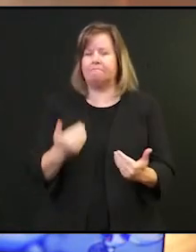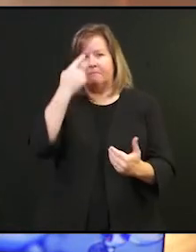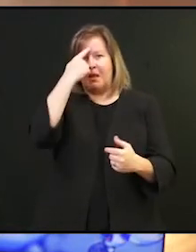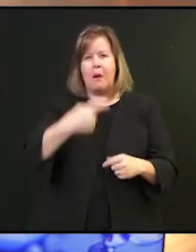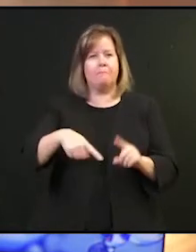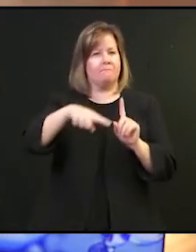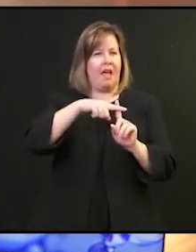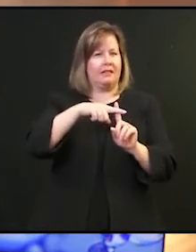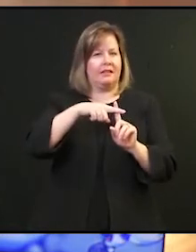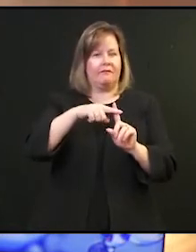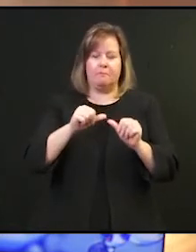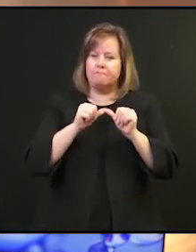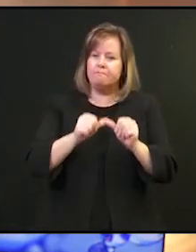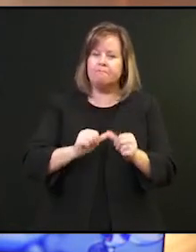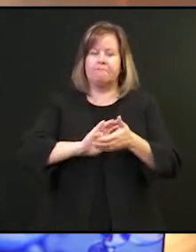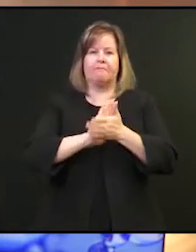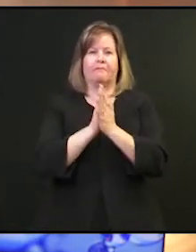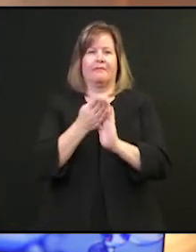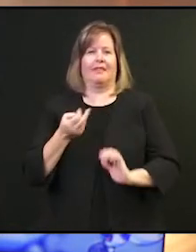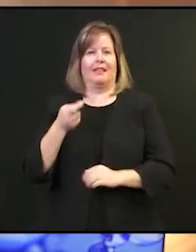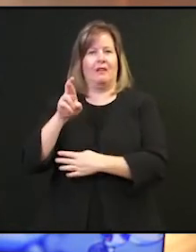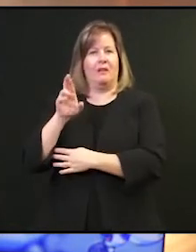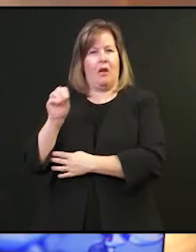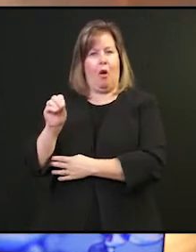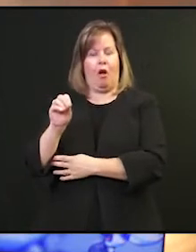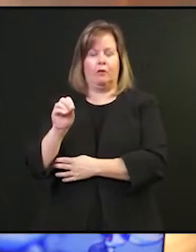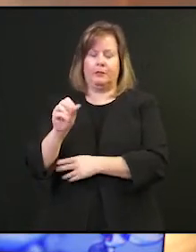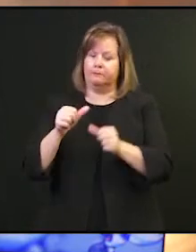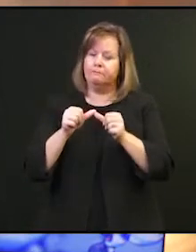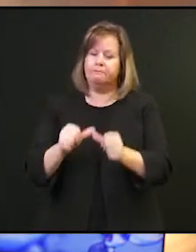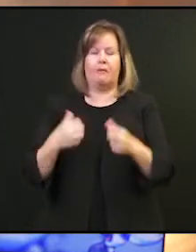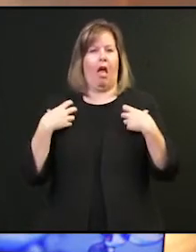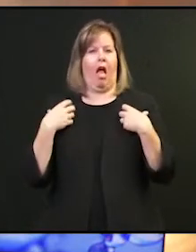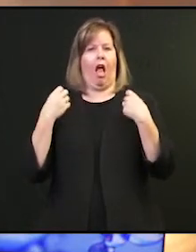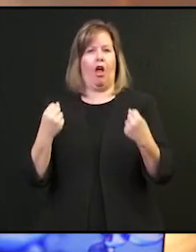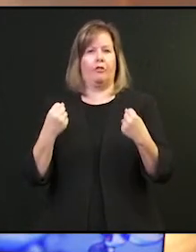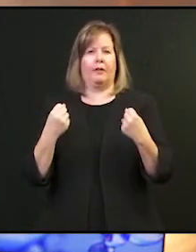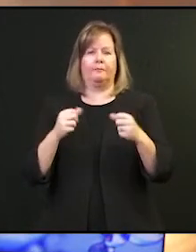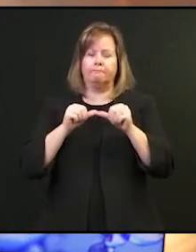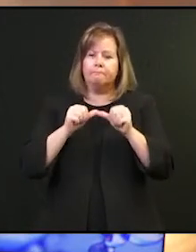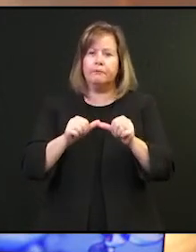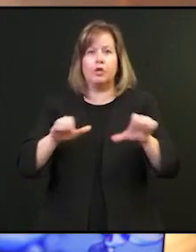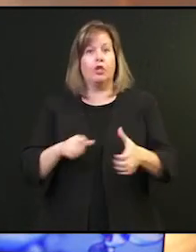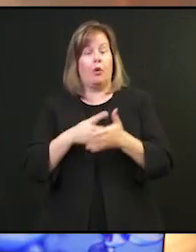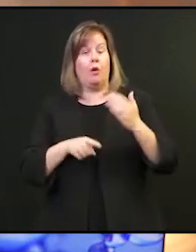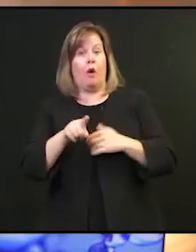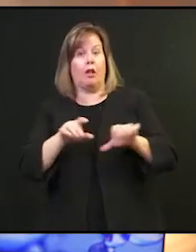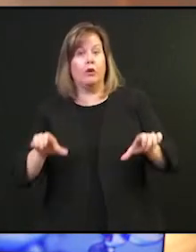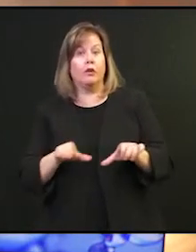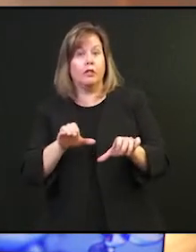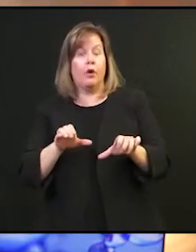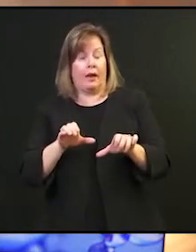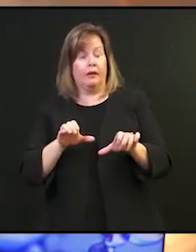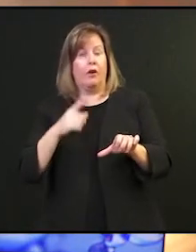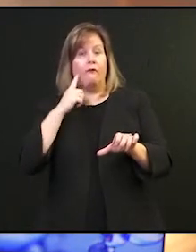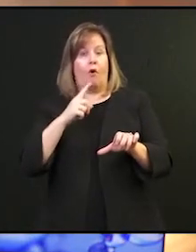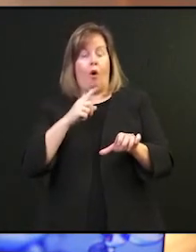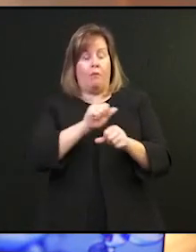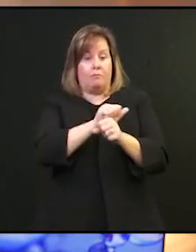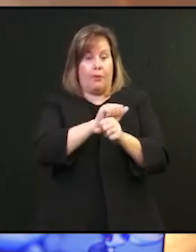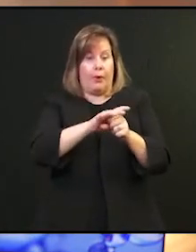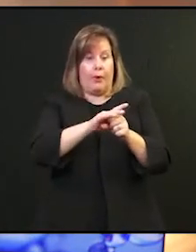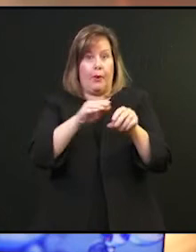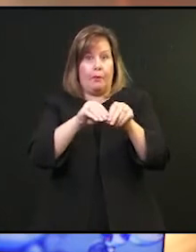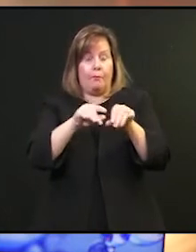heroic, stay healthy, keep doing the things that you're doing to keep this COVID-19 epidemic as small